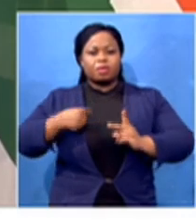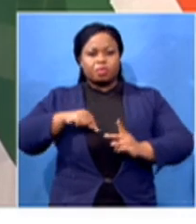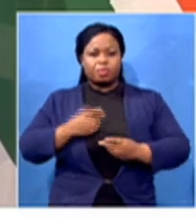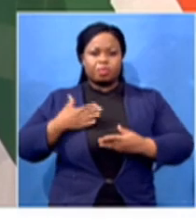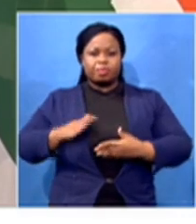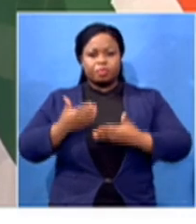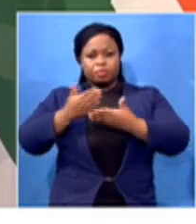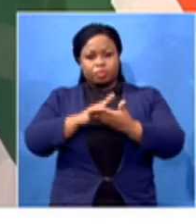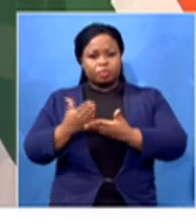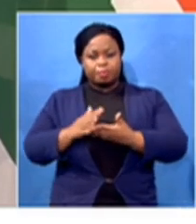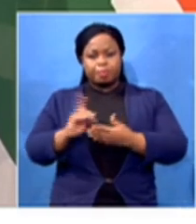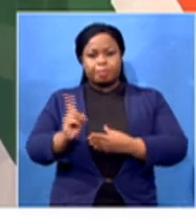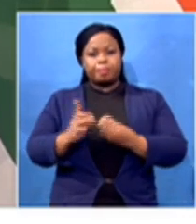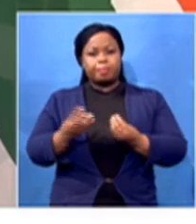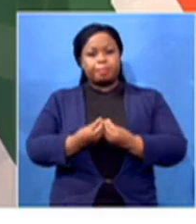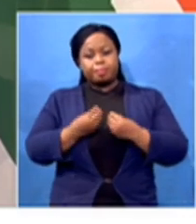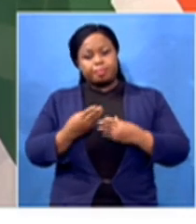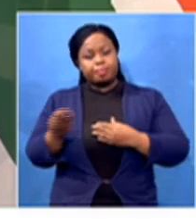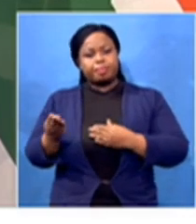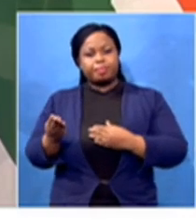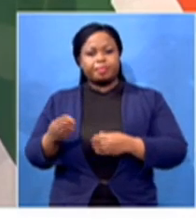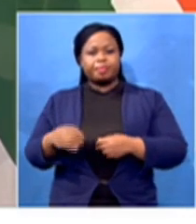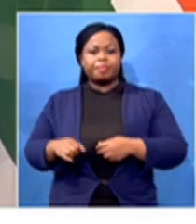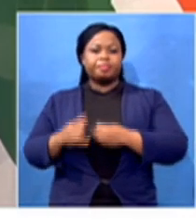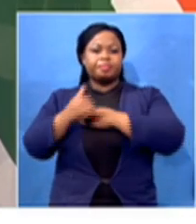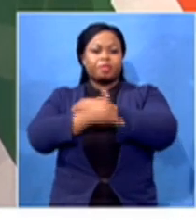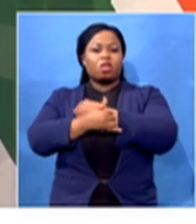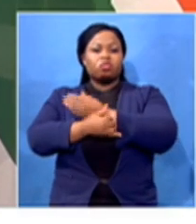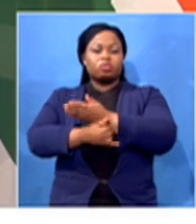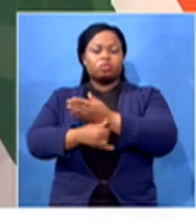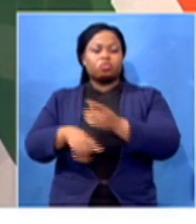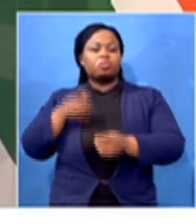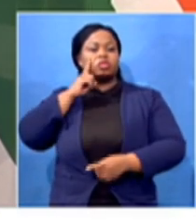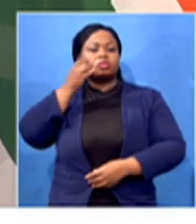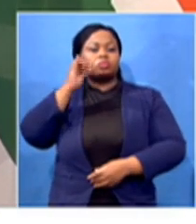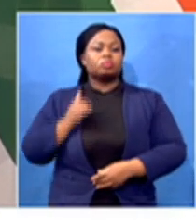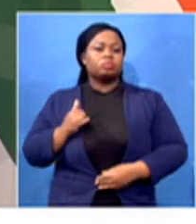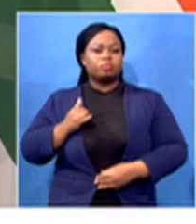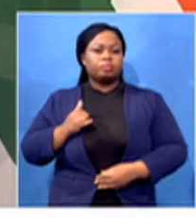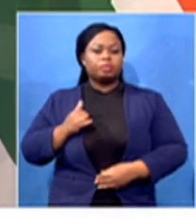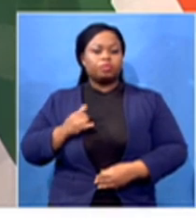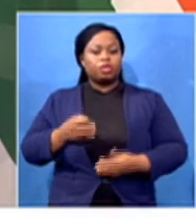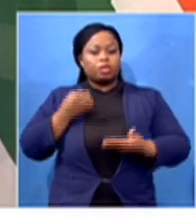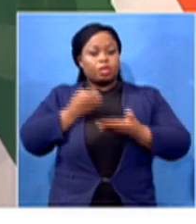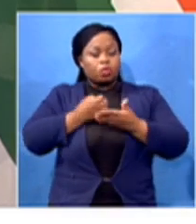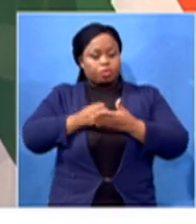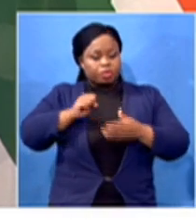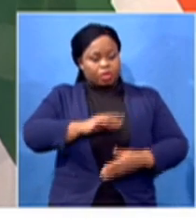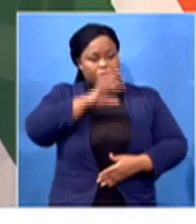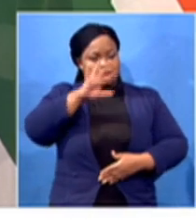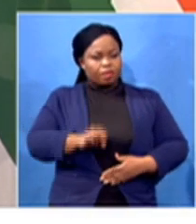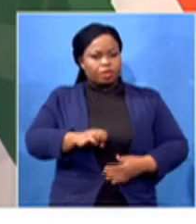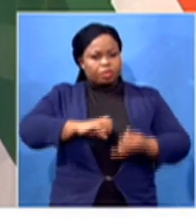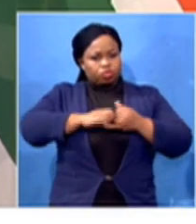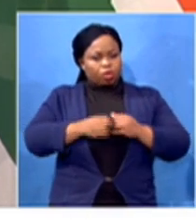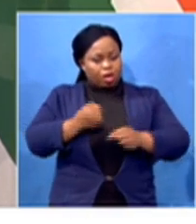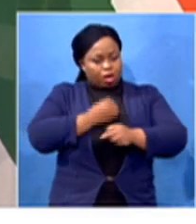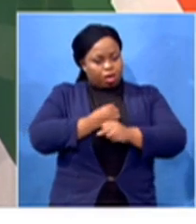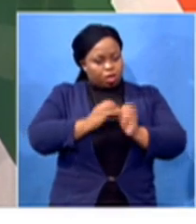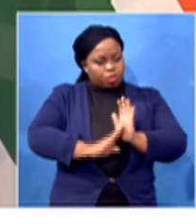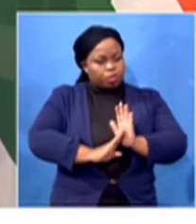Lesotho, we will have to look at how we revive the economy of South Africa